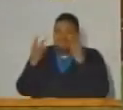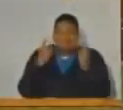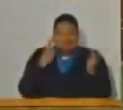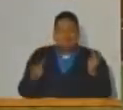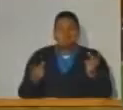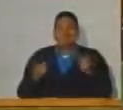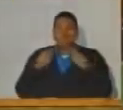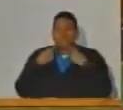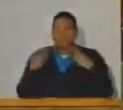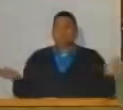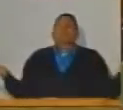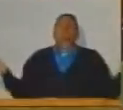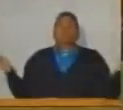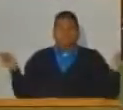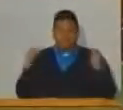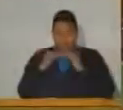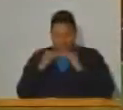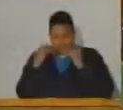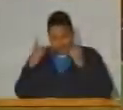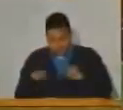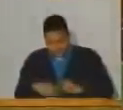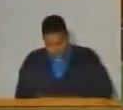play.